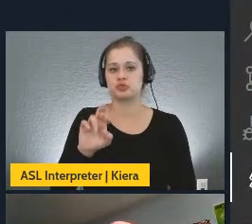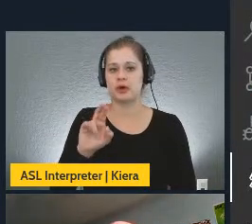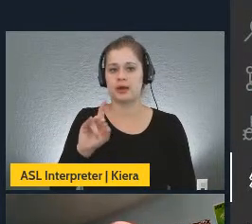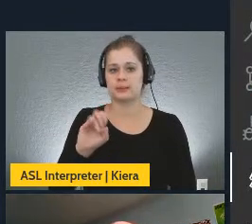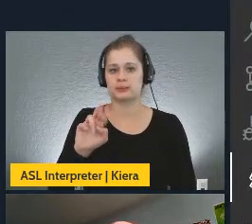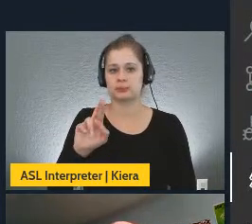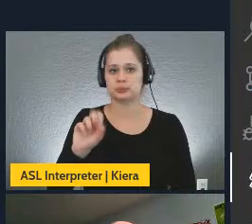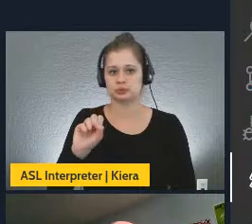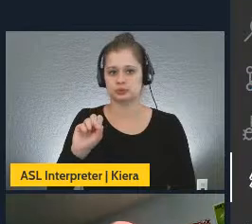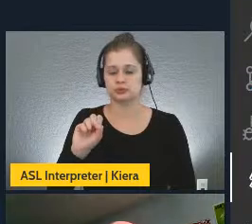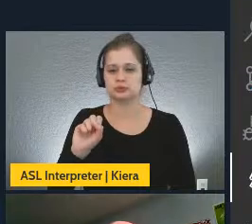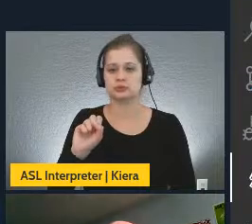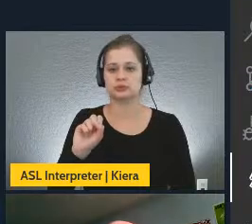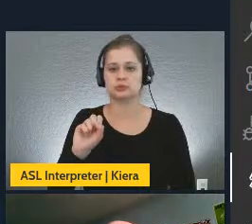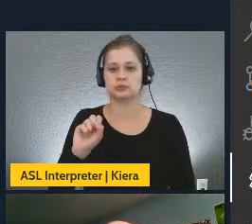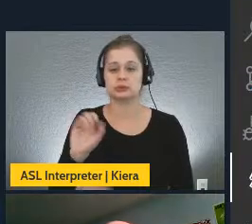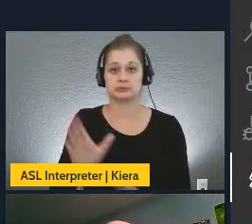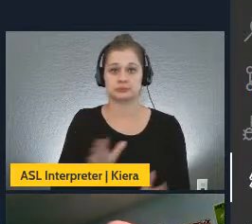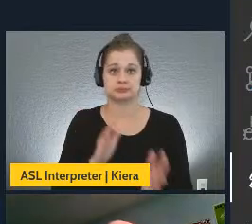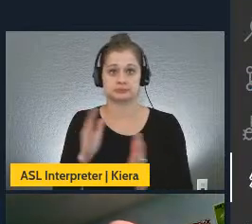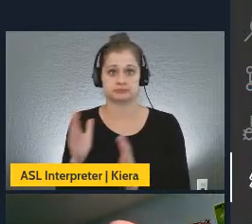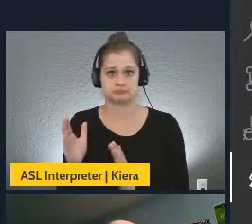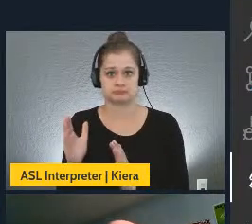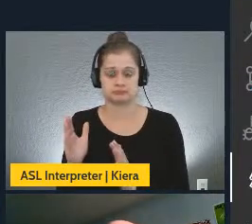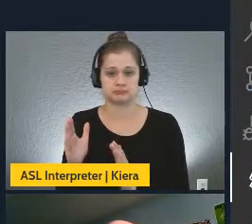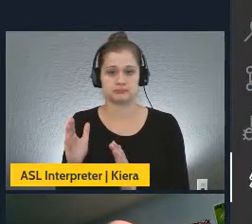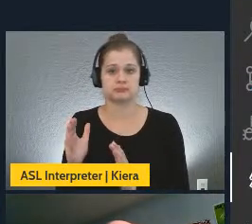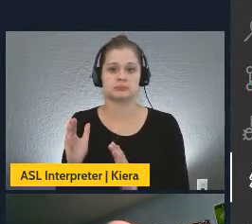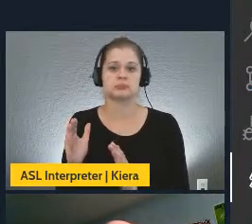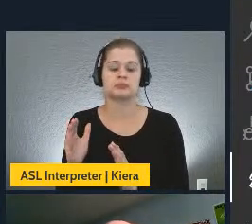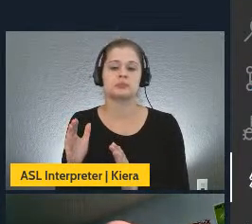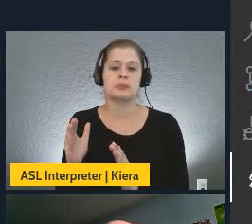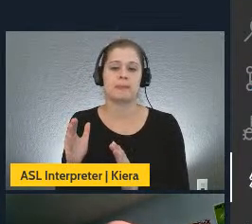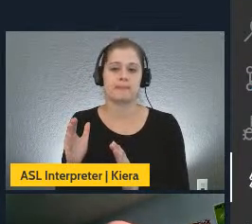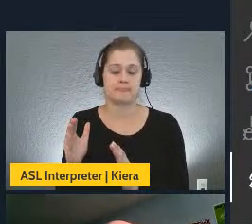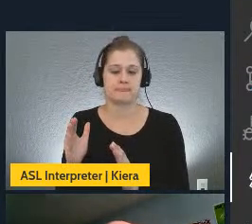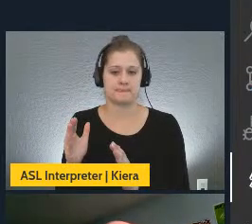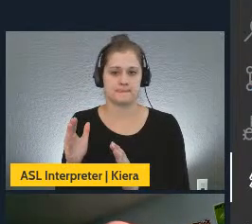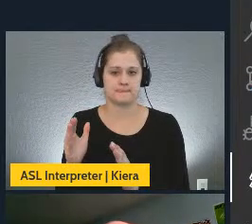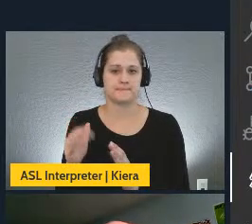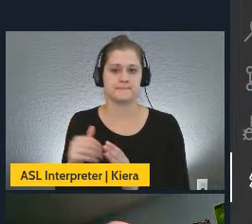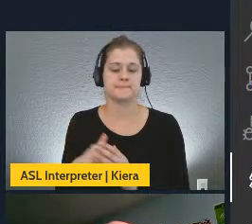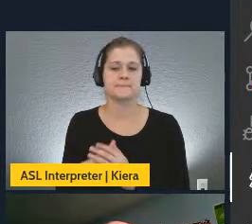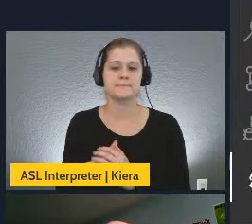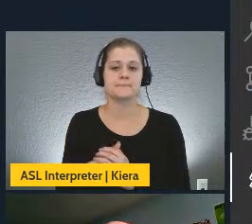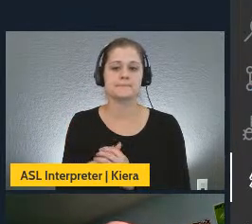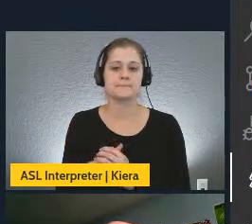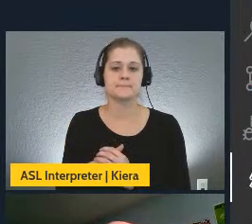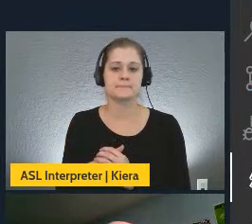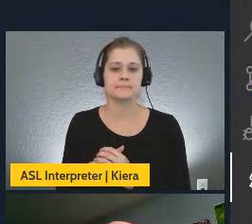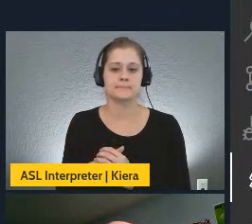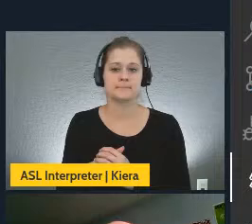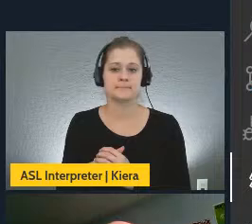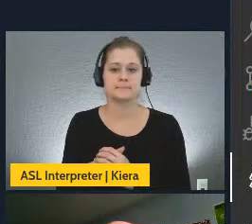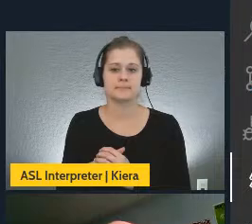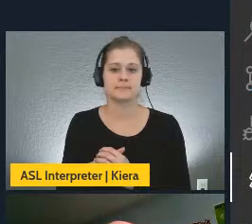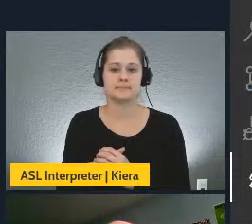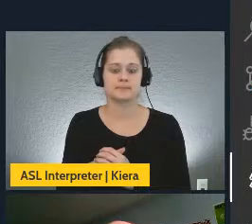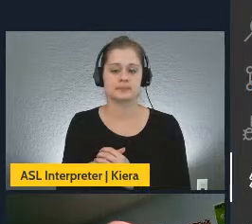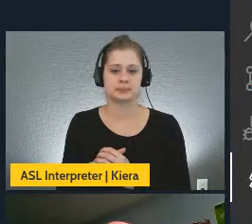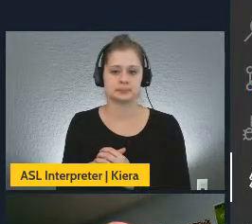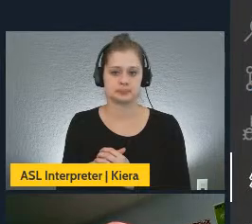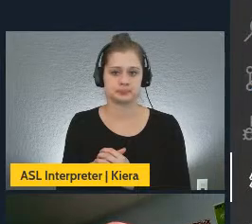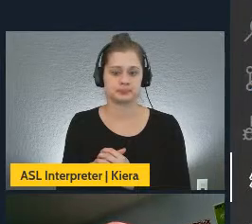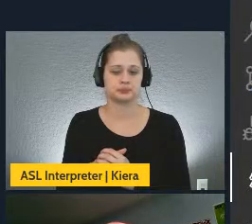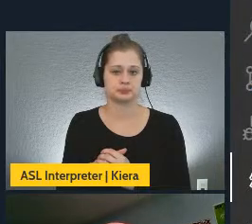look here at our You